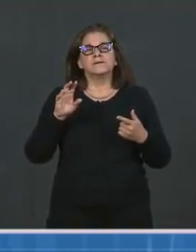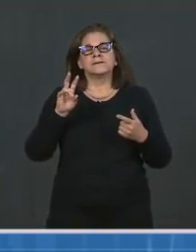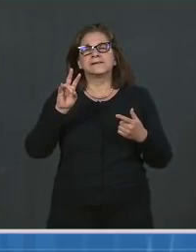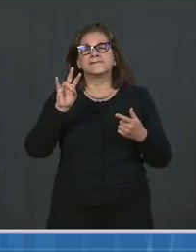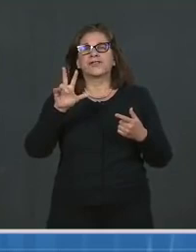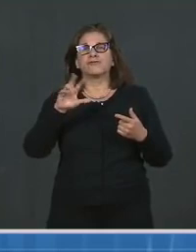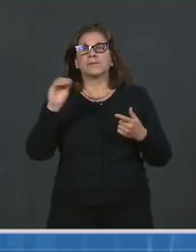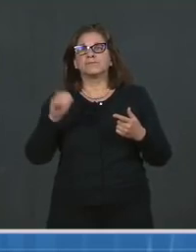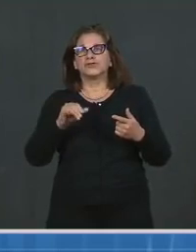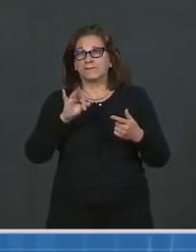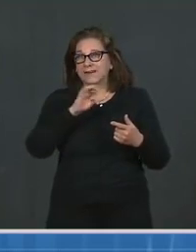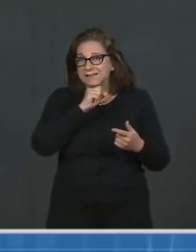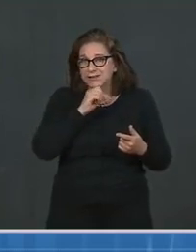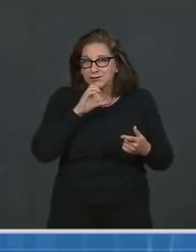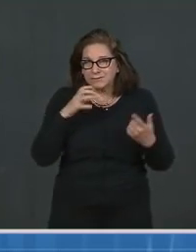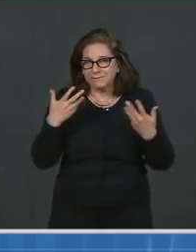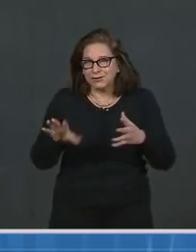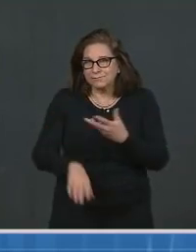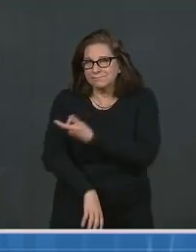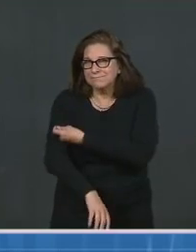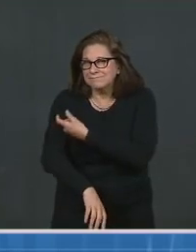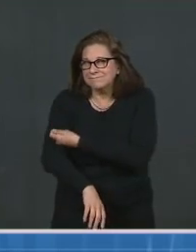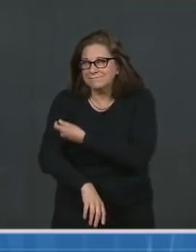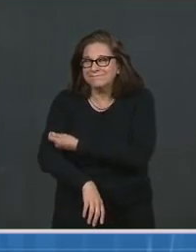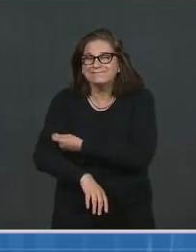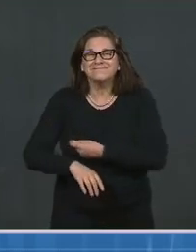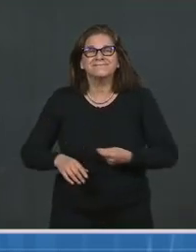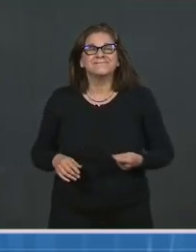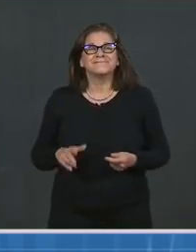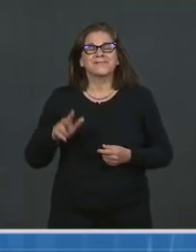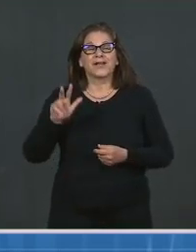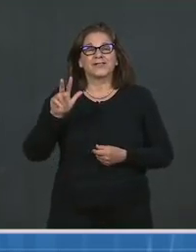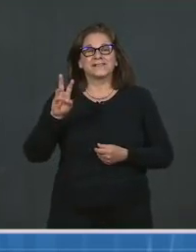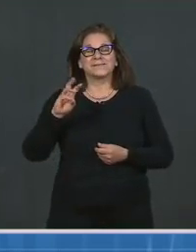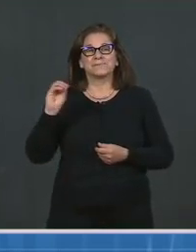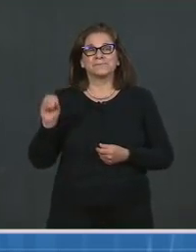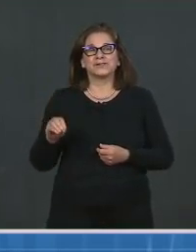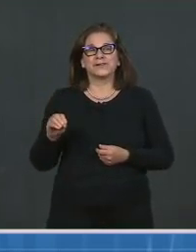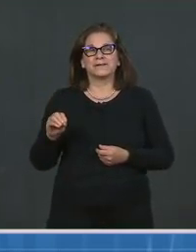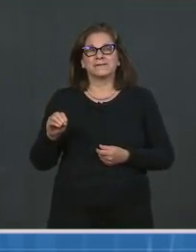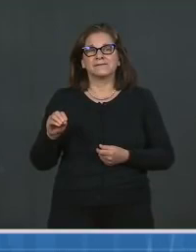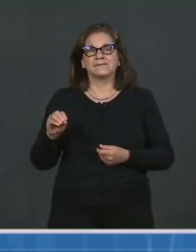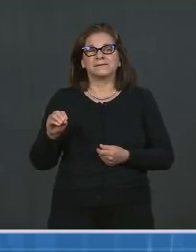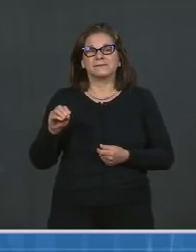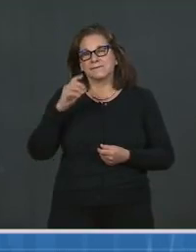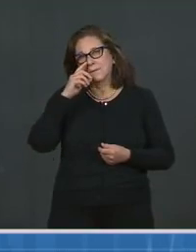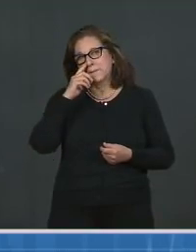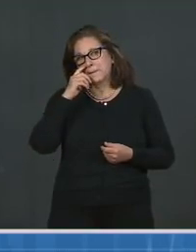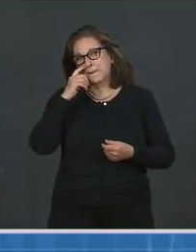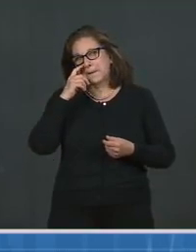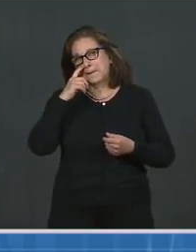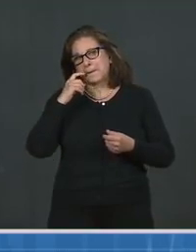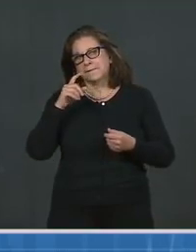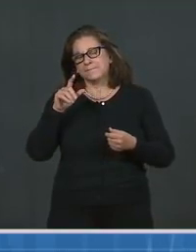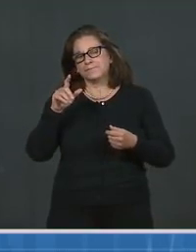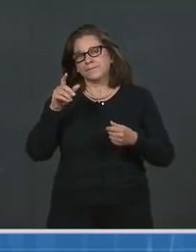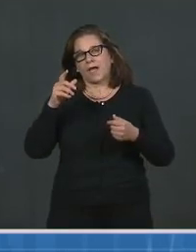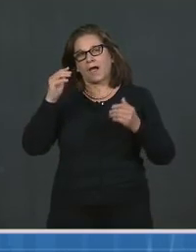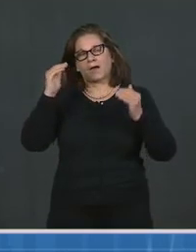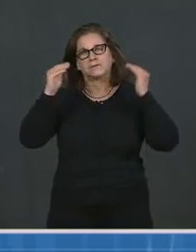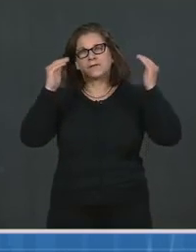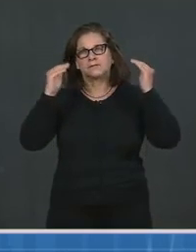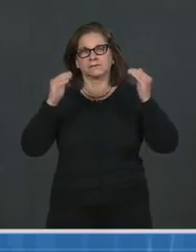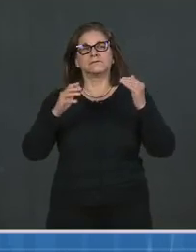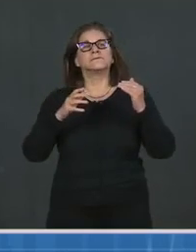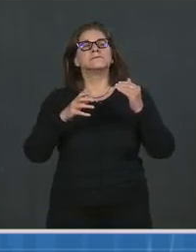36%, more than 1 in 3 adults, have received their first dose. That's 36% of